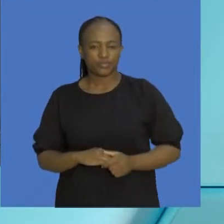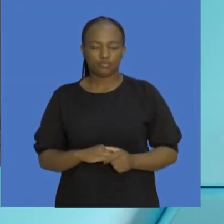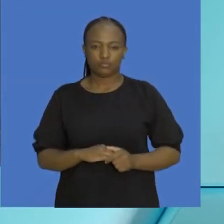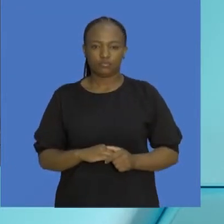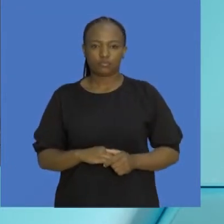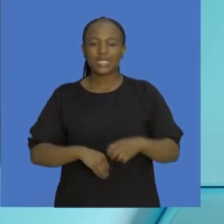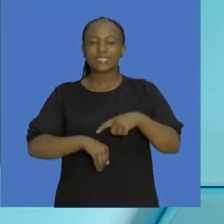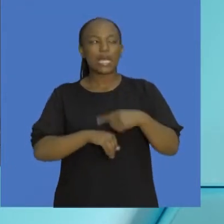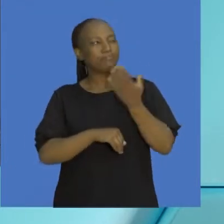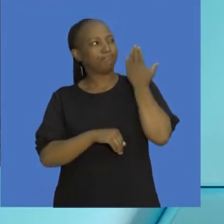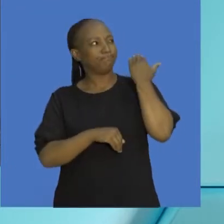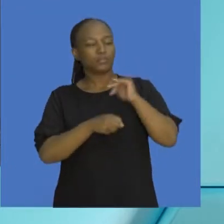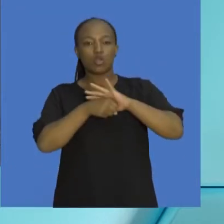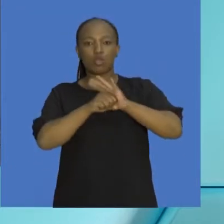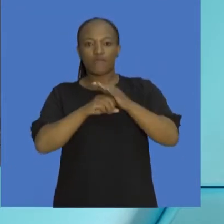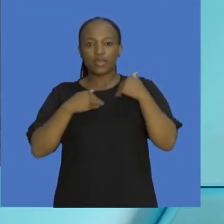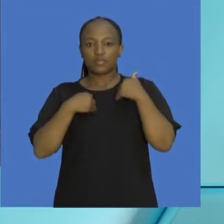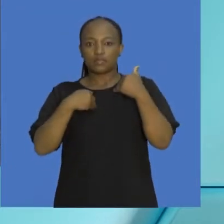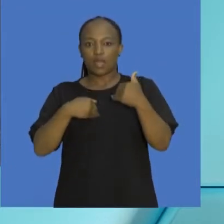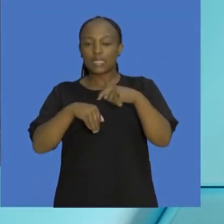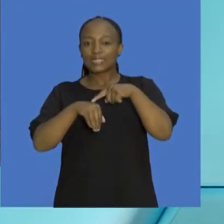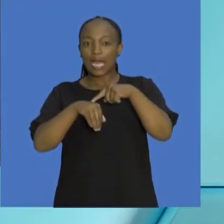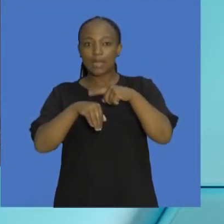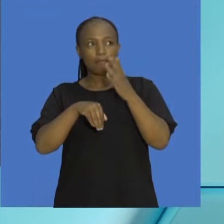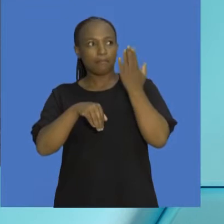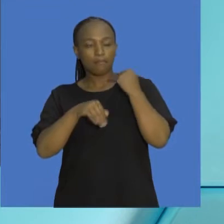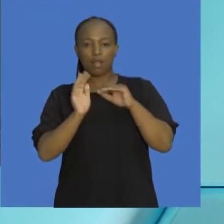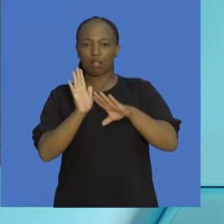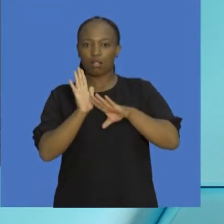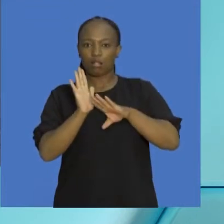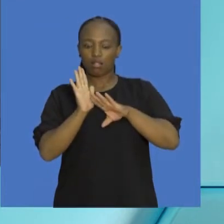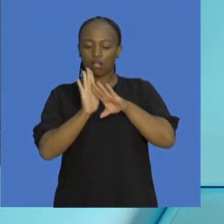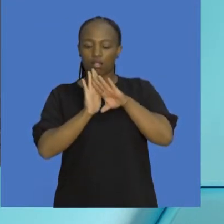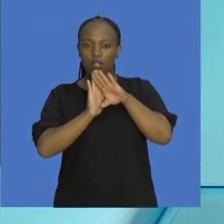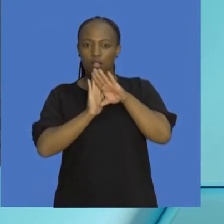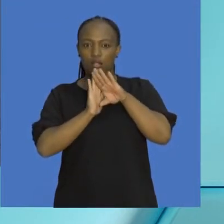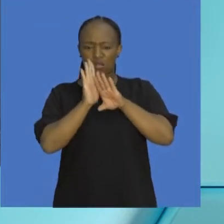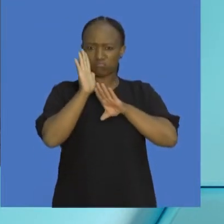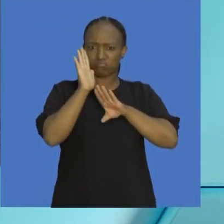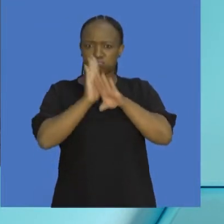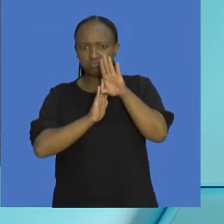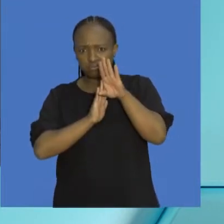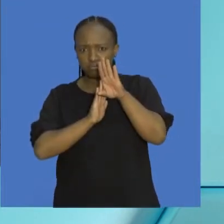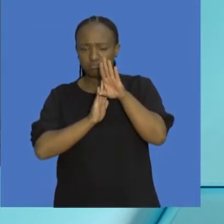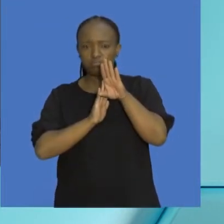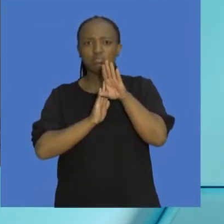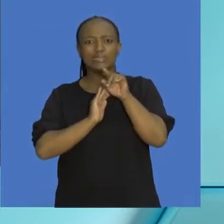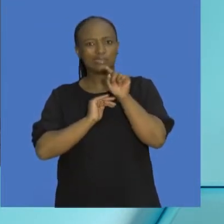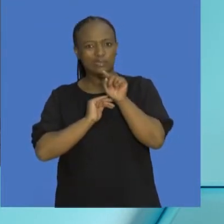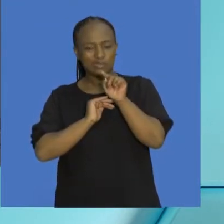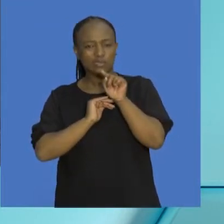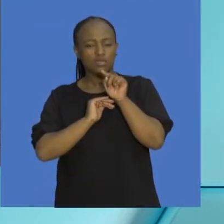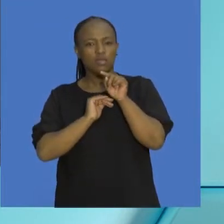the COVID started, and we reached a peak. The peak implies the maximum, where